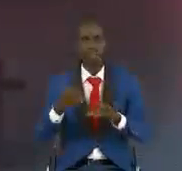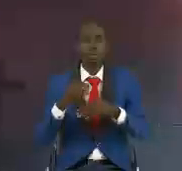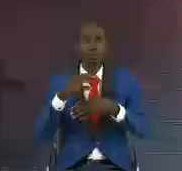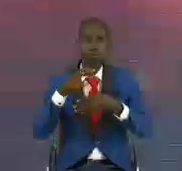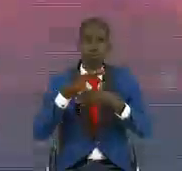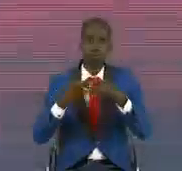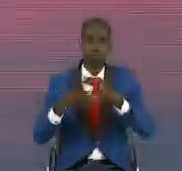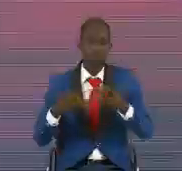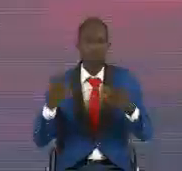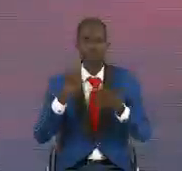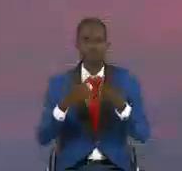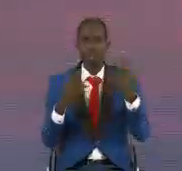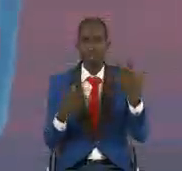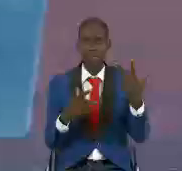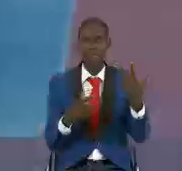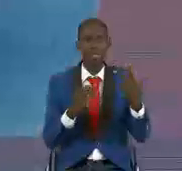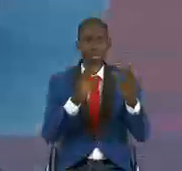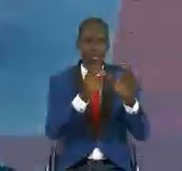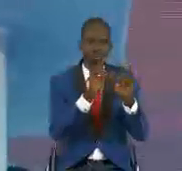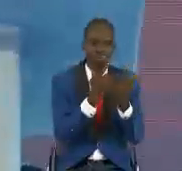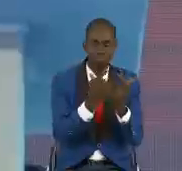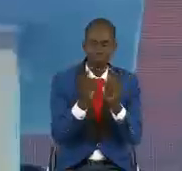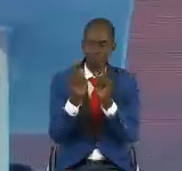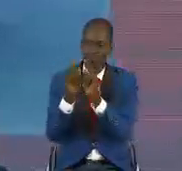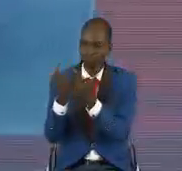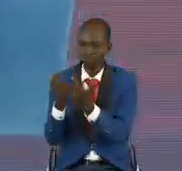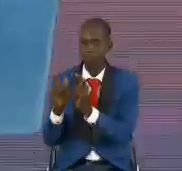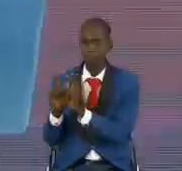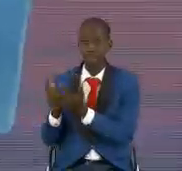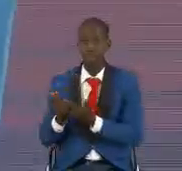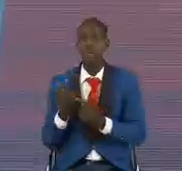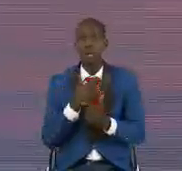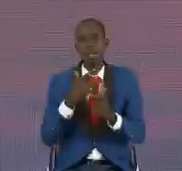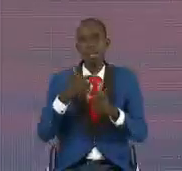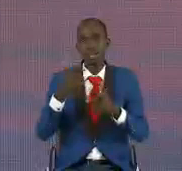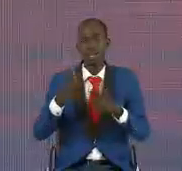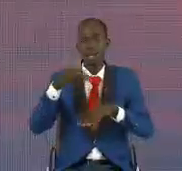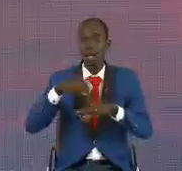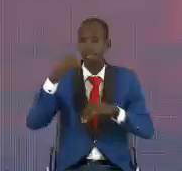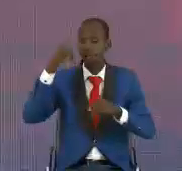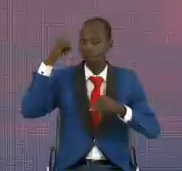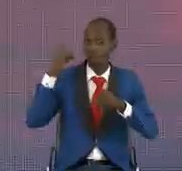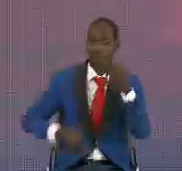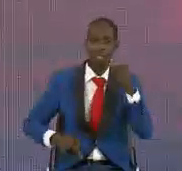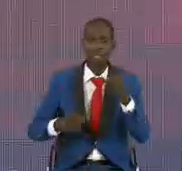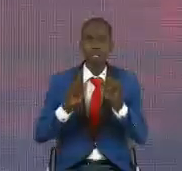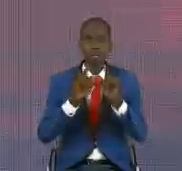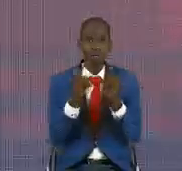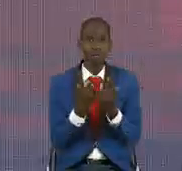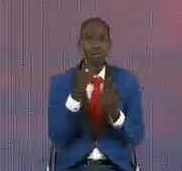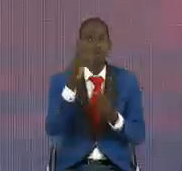part now, another part, and then another part. And then at the final part, you got it.